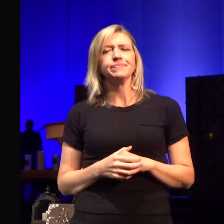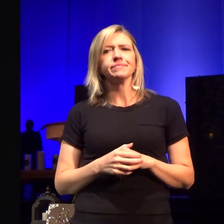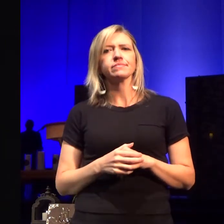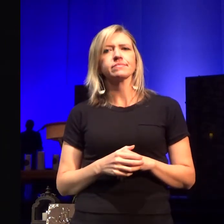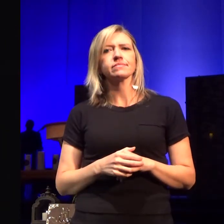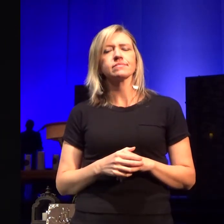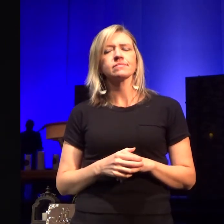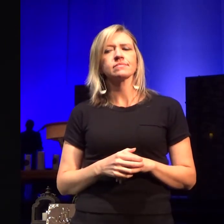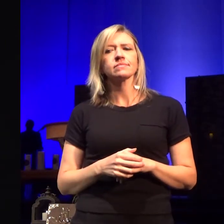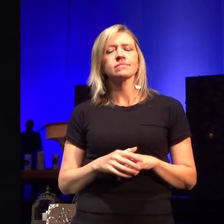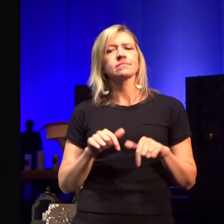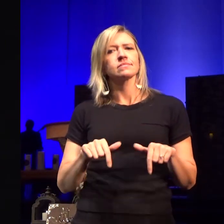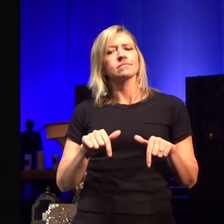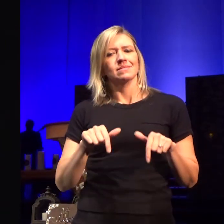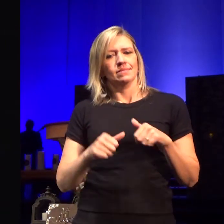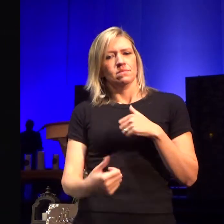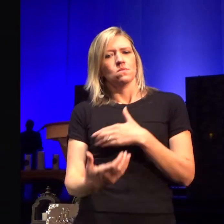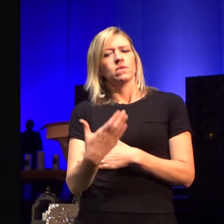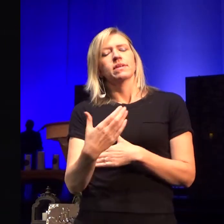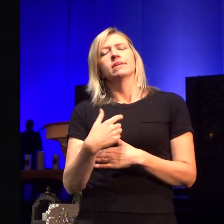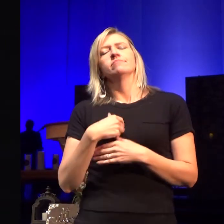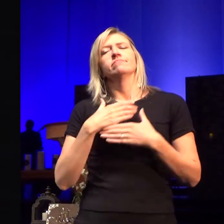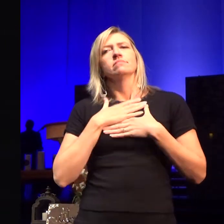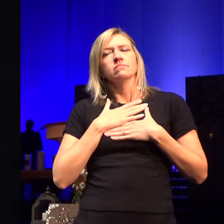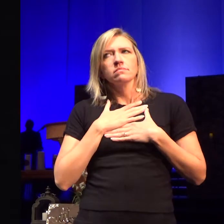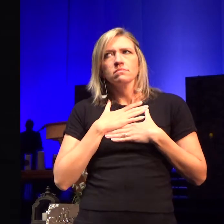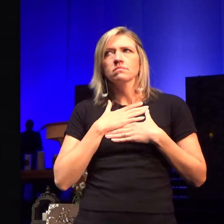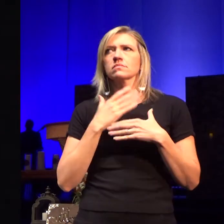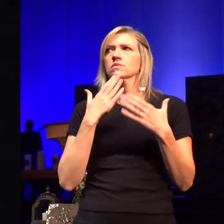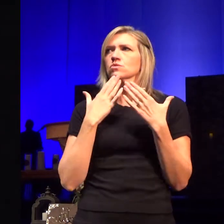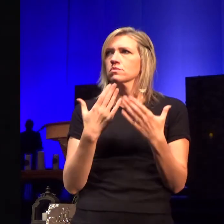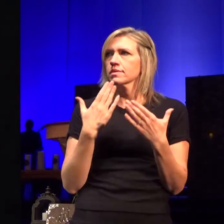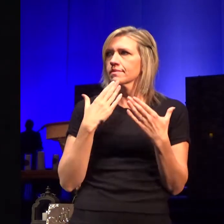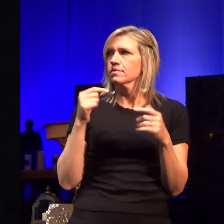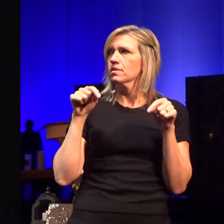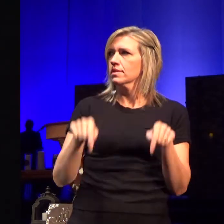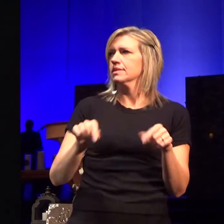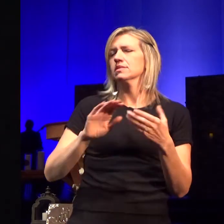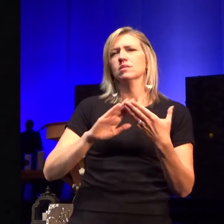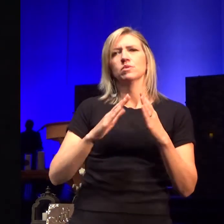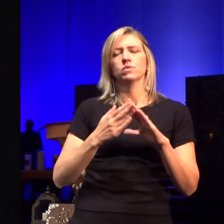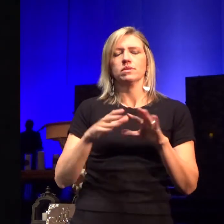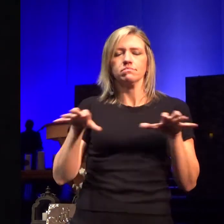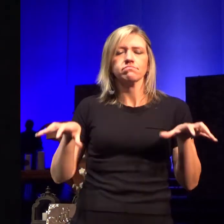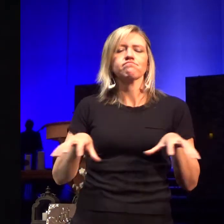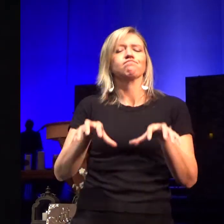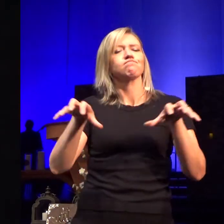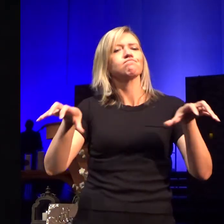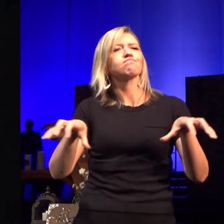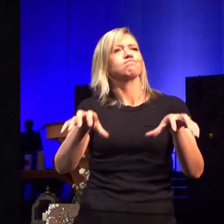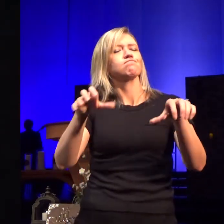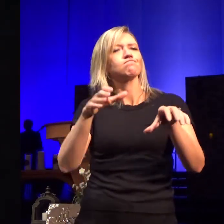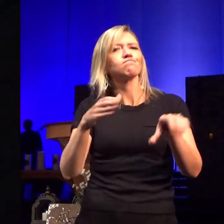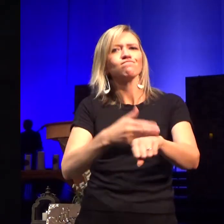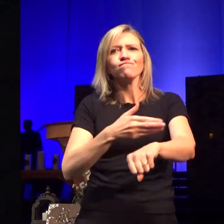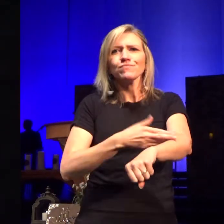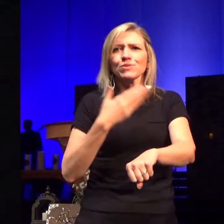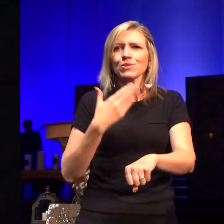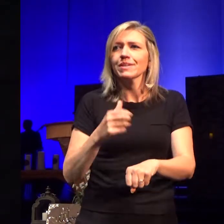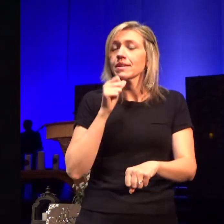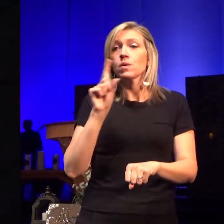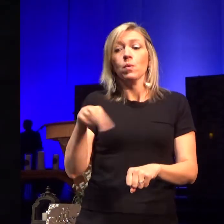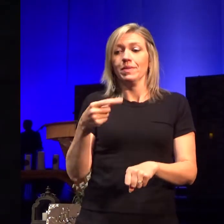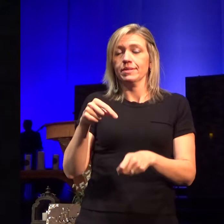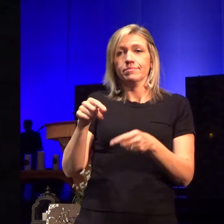So this morning, I am so grateful for this community that does so much good, not only in our